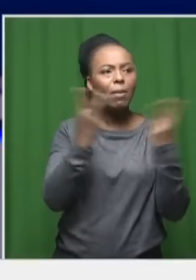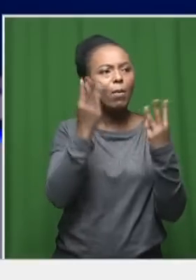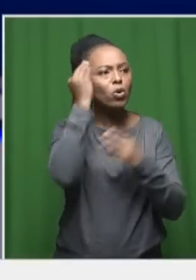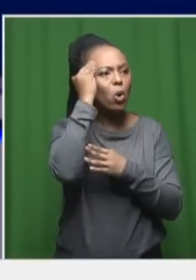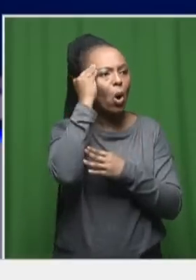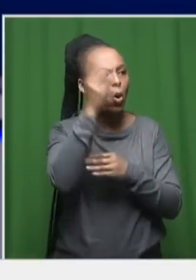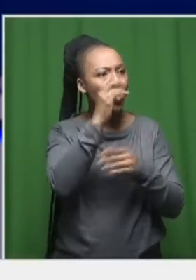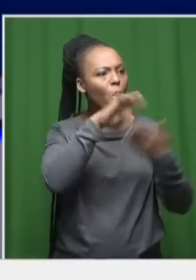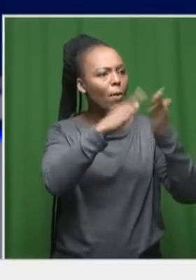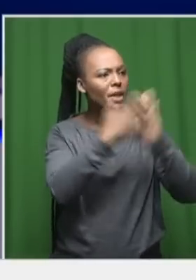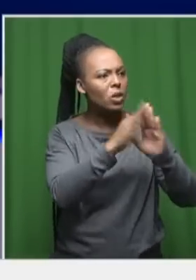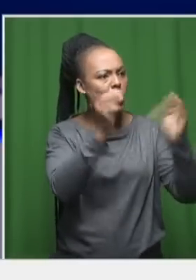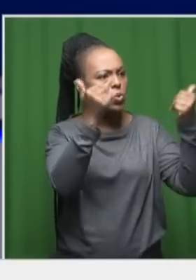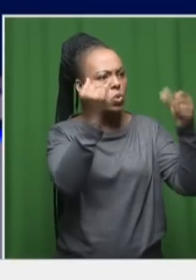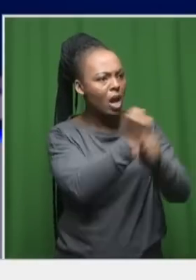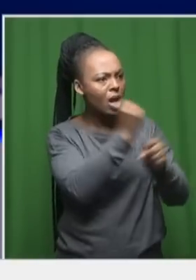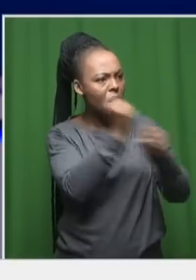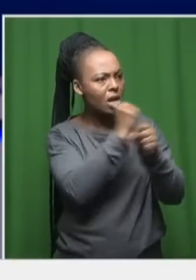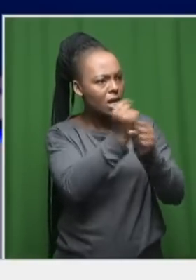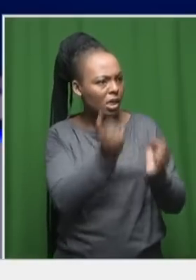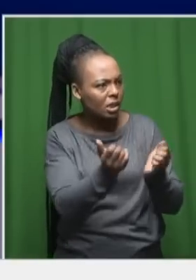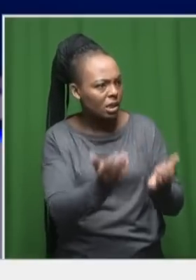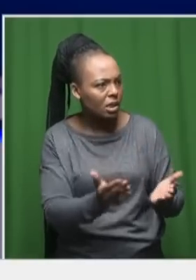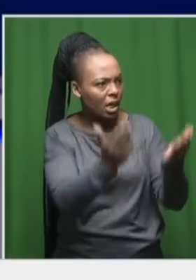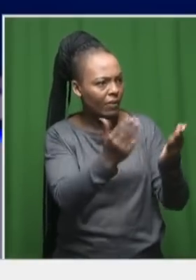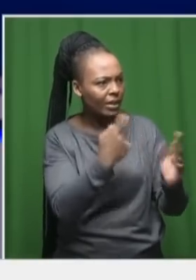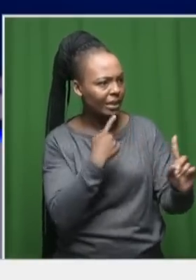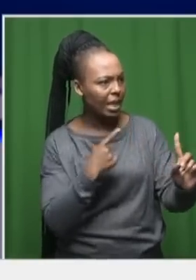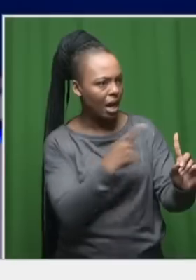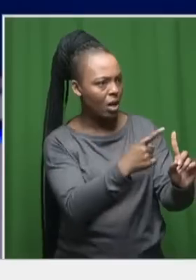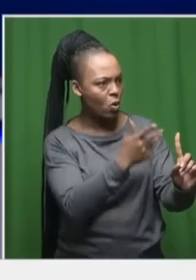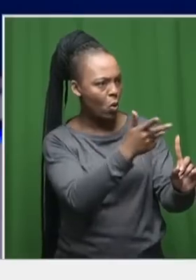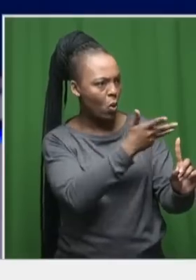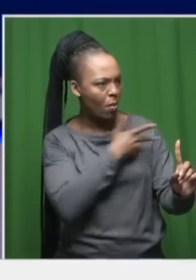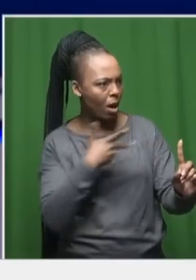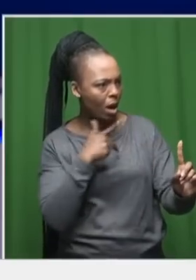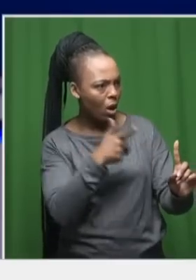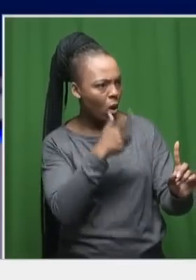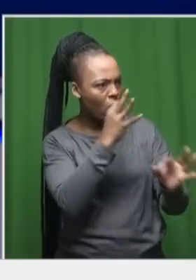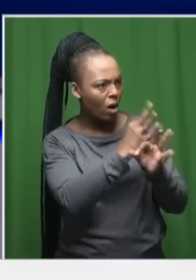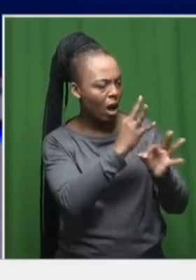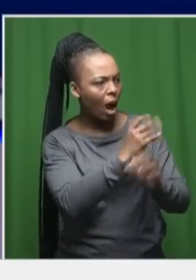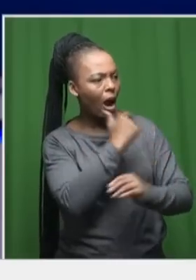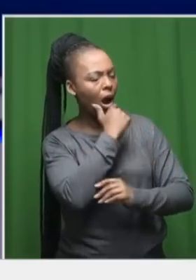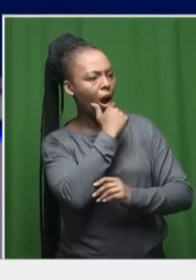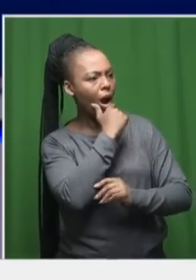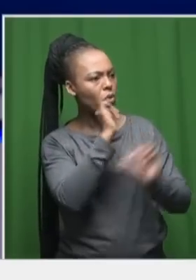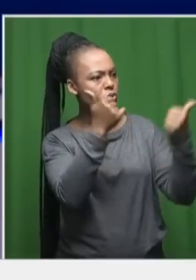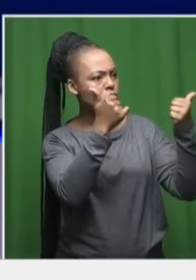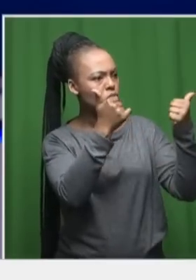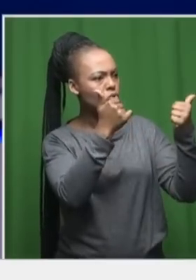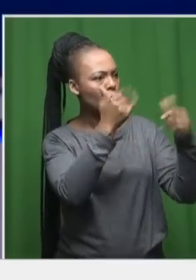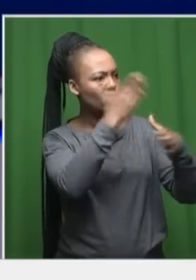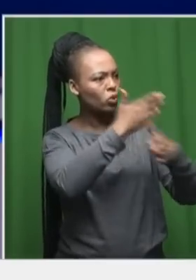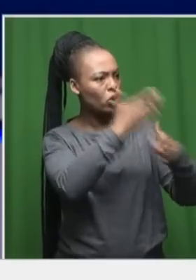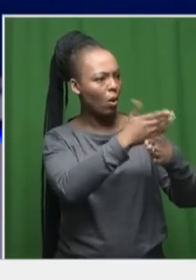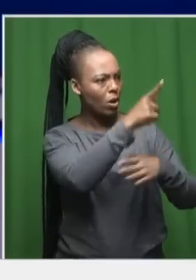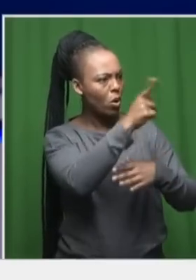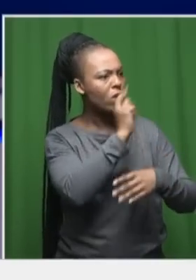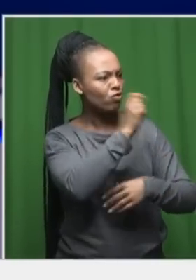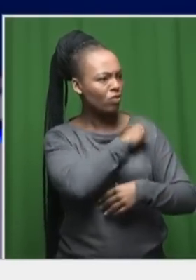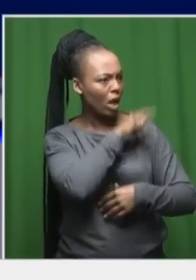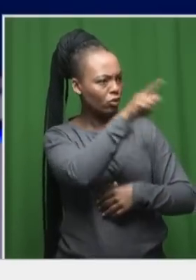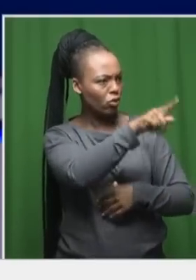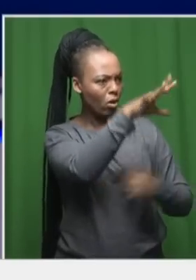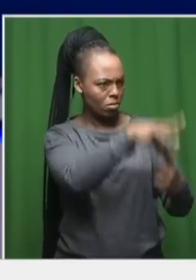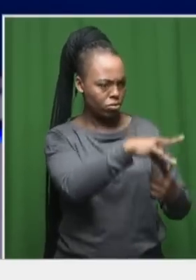in our communities that actually do great work to say, listen, ma'am, sir, I think you're doing a great job. We, the community trusts you. Why don't you then just take the next foot